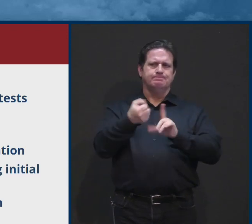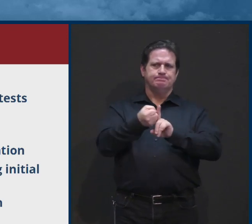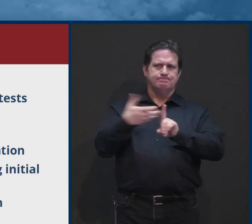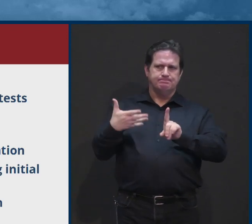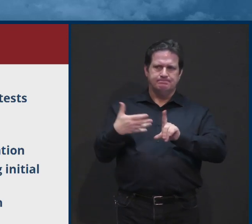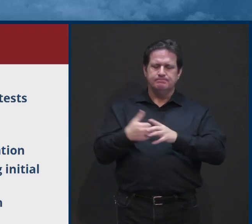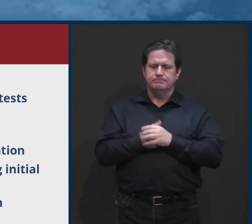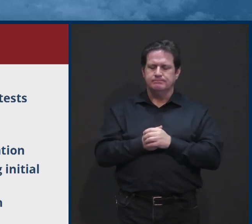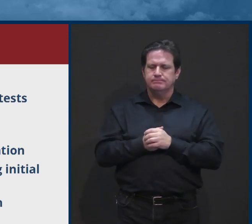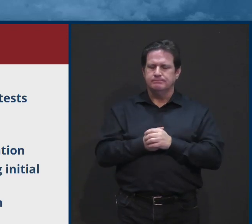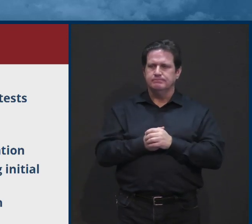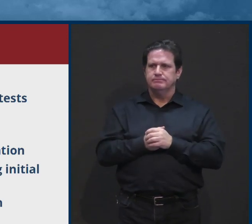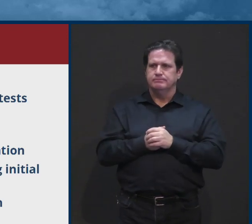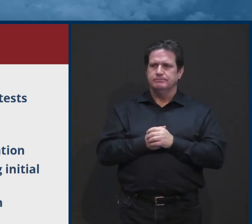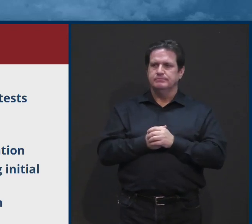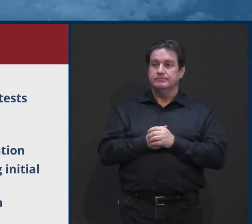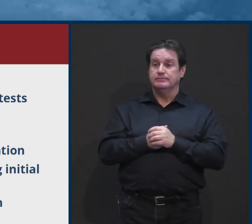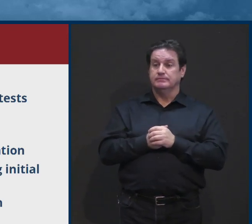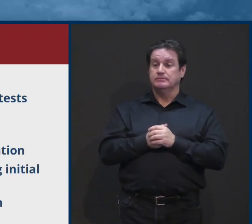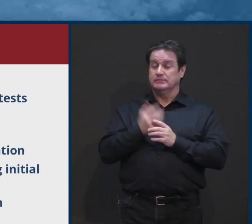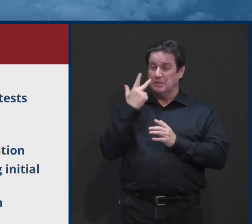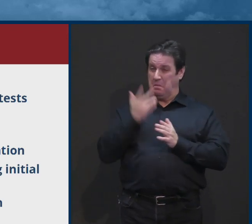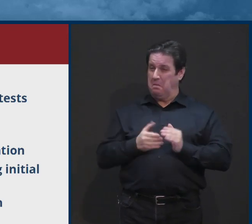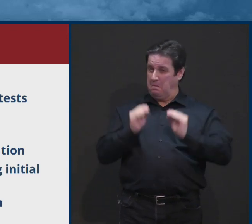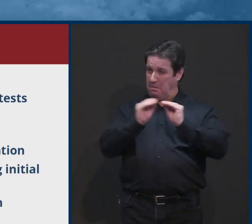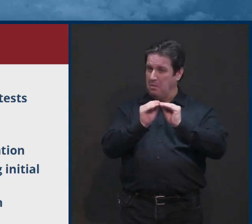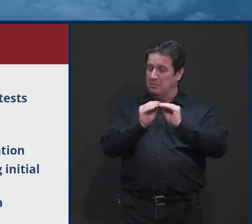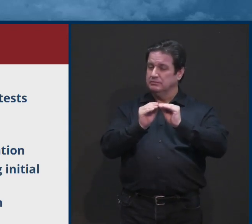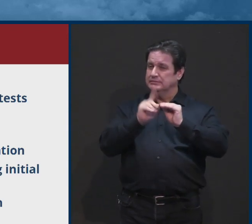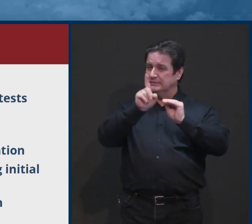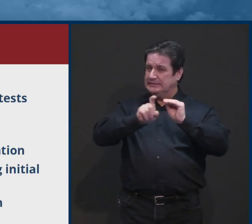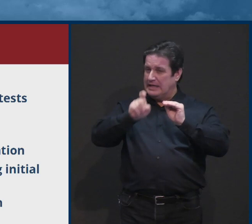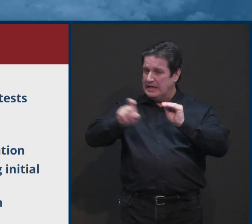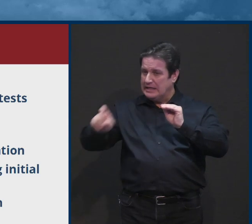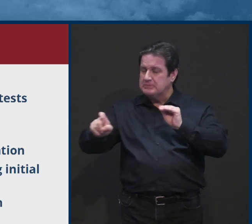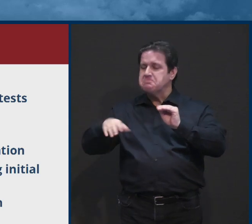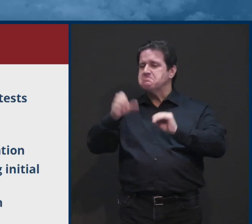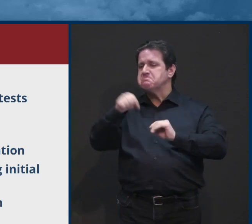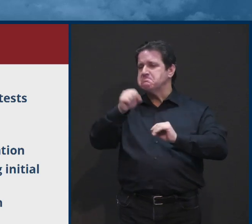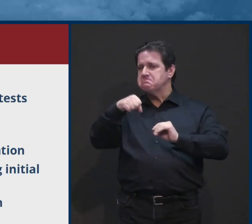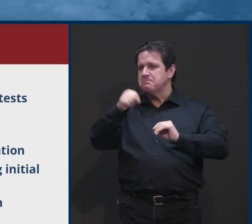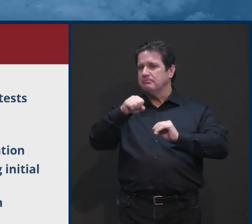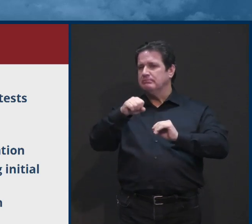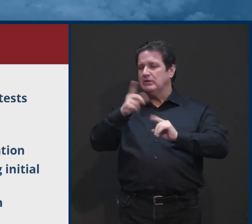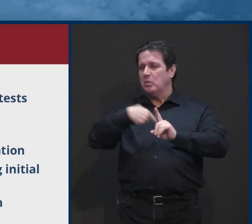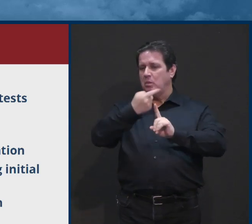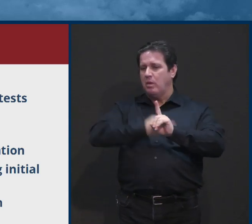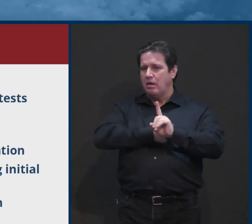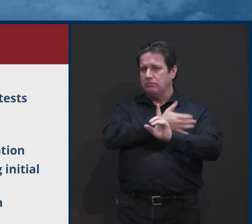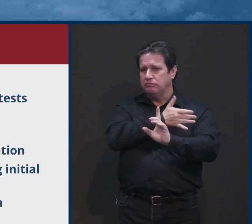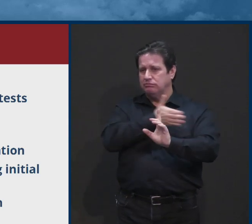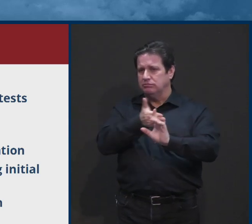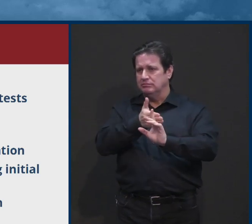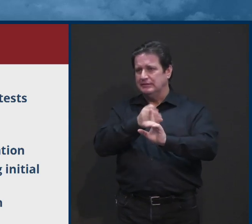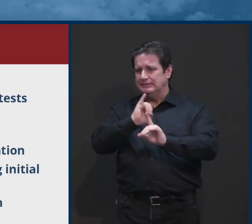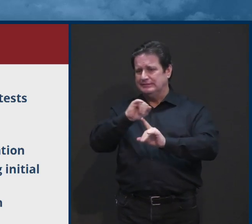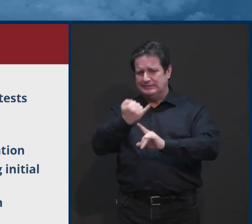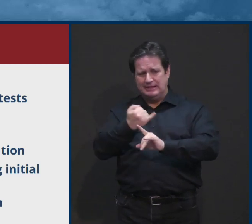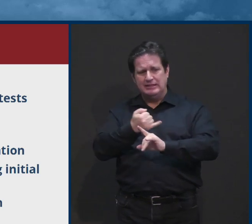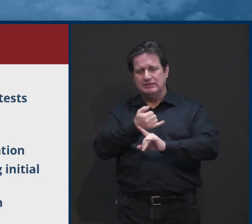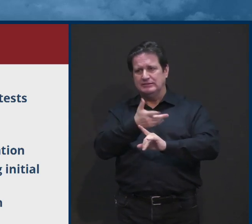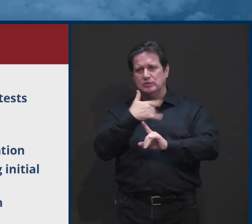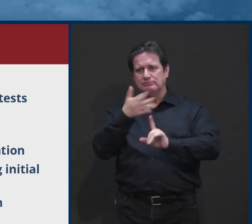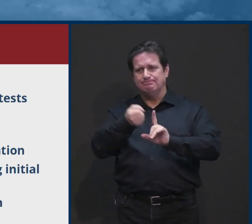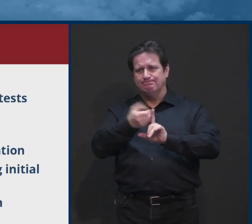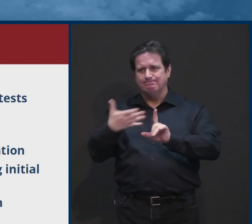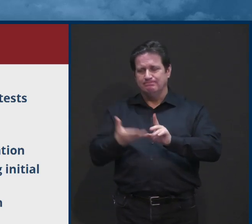is clearly we've seen a significant increase in testing over the last month. AJ has a great slide that he's going to